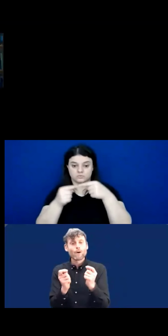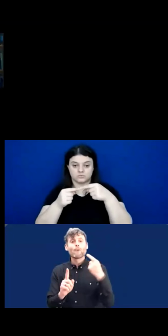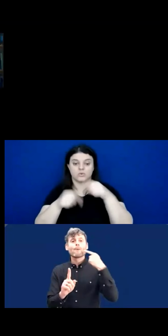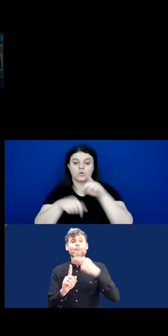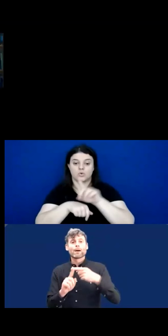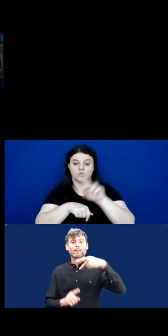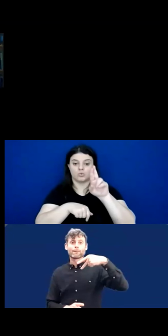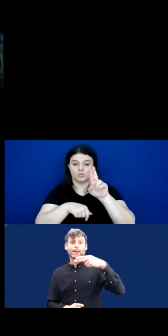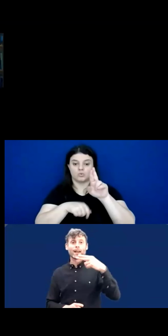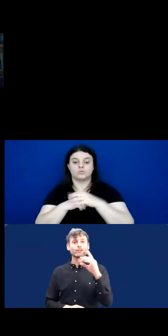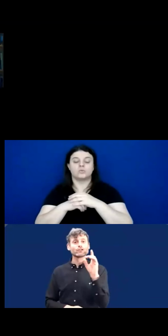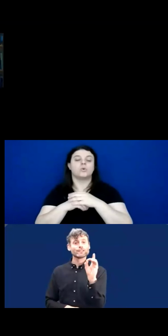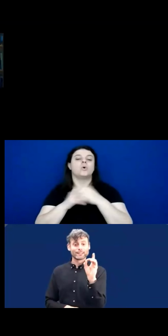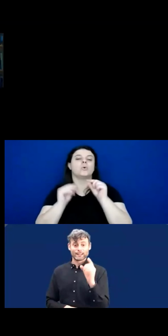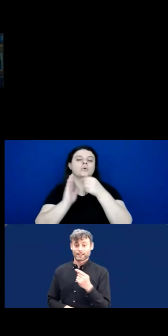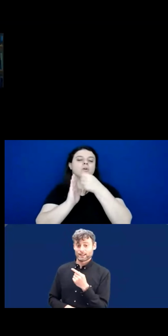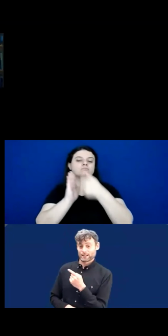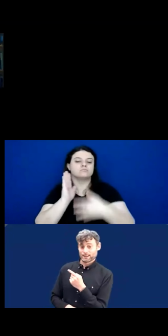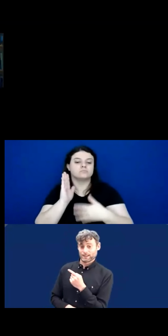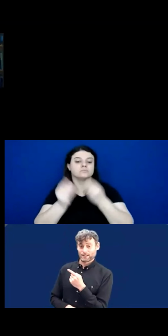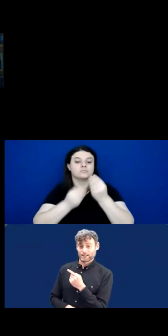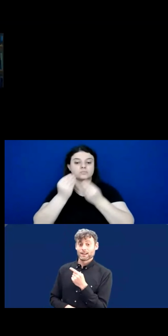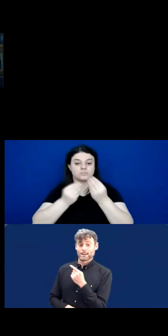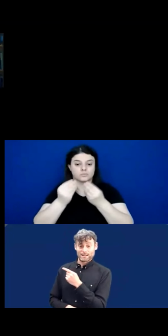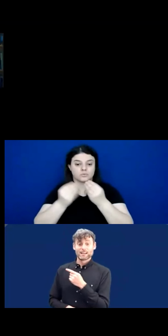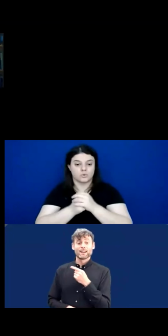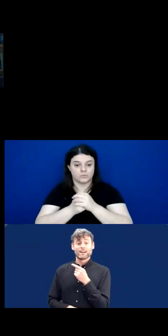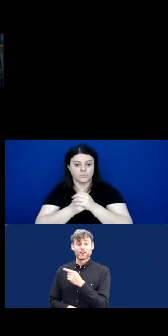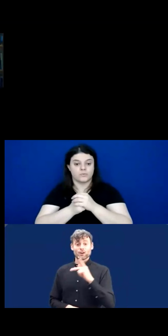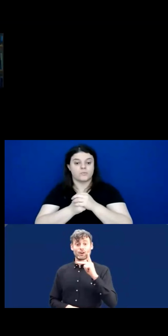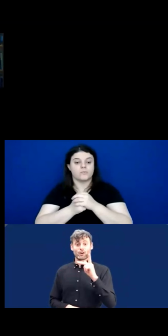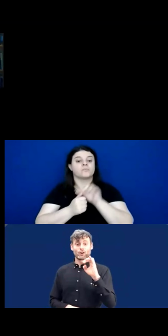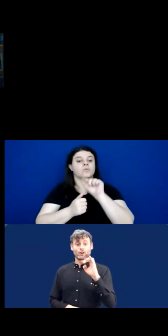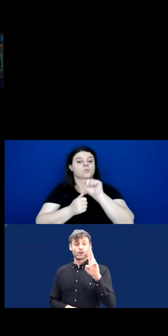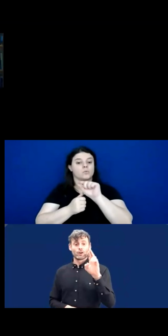of Kirsten Woldhuis. She will defend her thesis